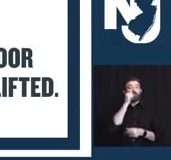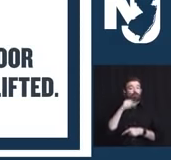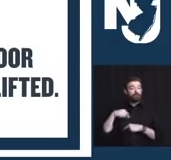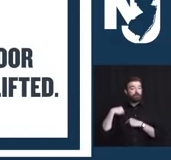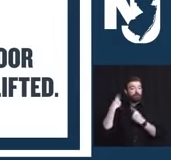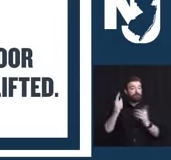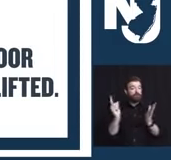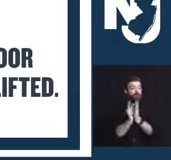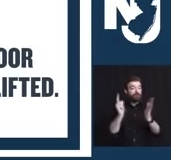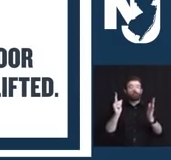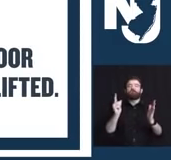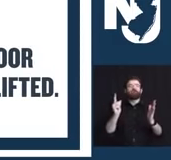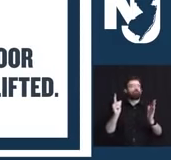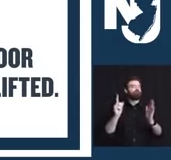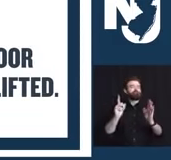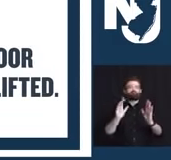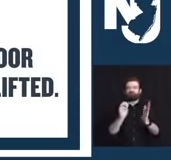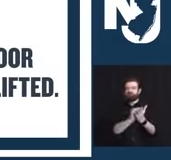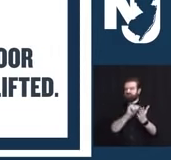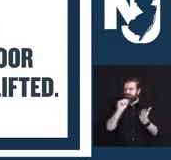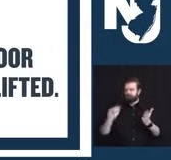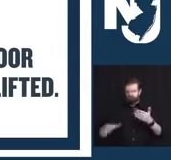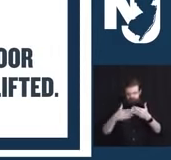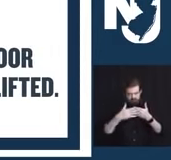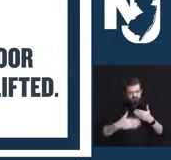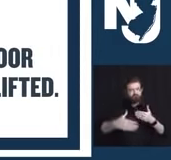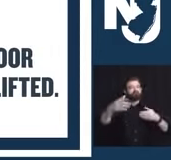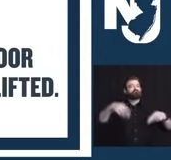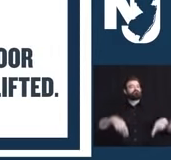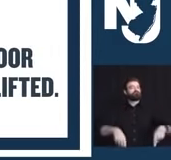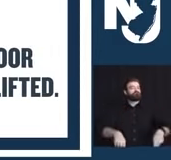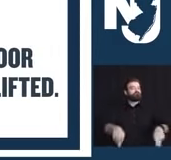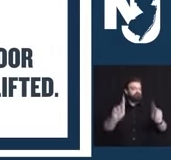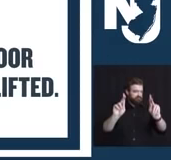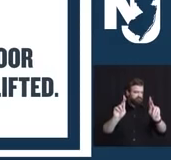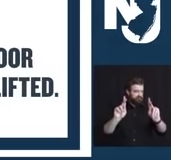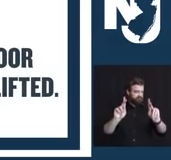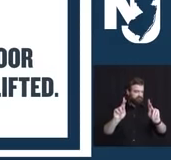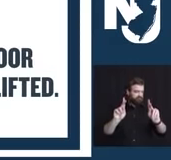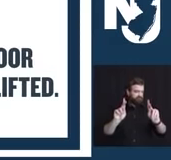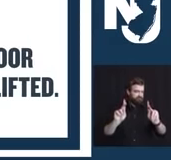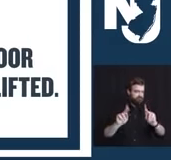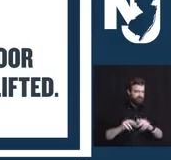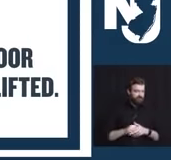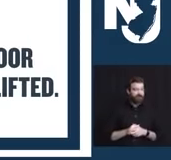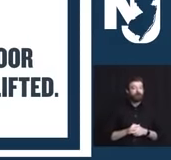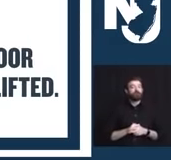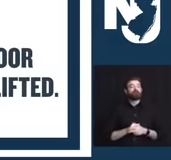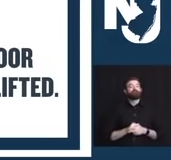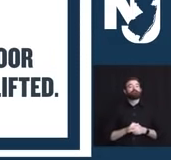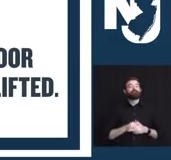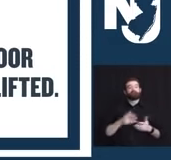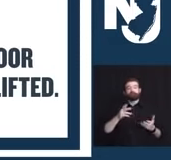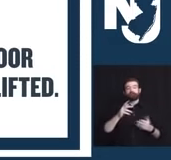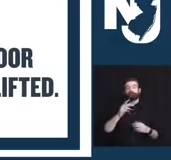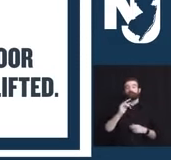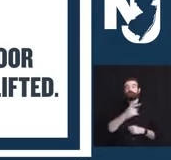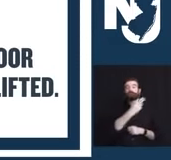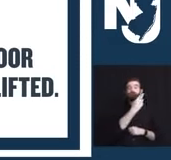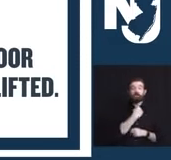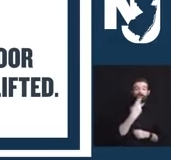of Health is currently finalizing its guidance, but all impacted restaurant, tavern, and bar owners should be prepared to